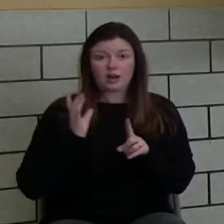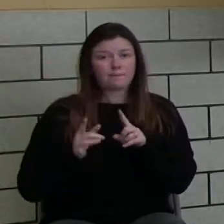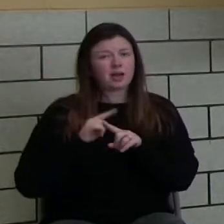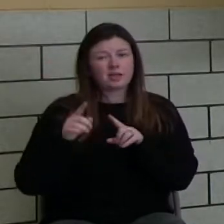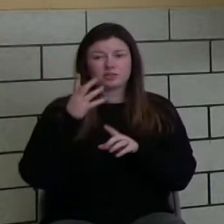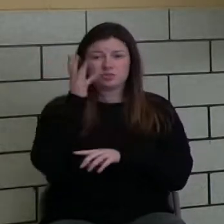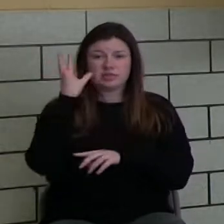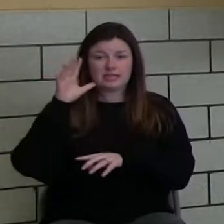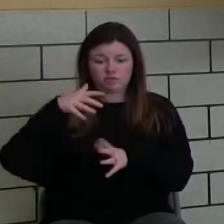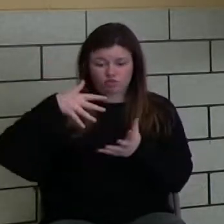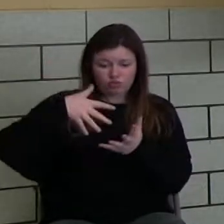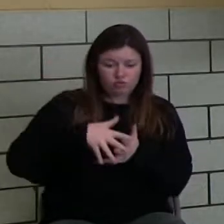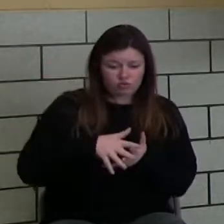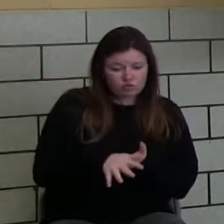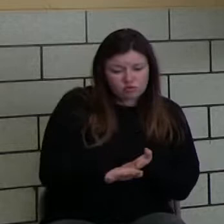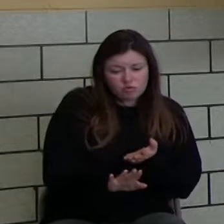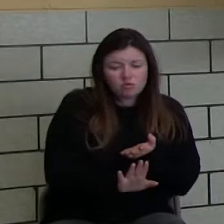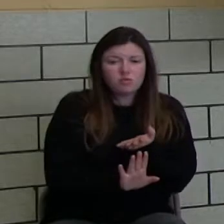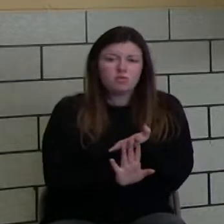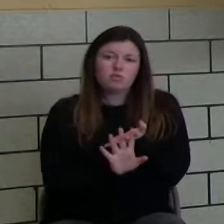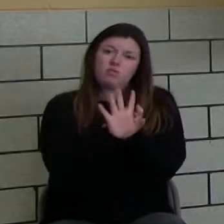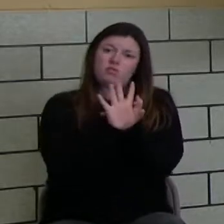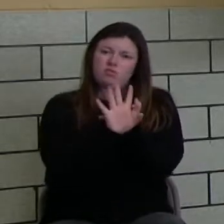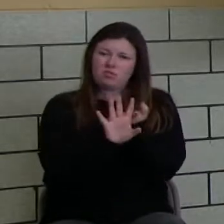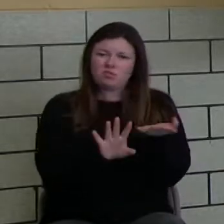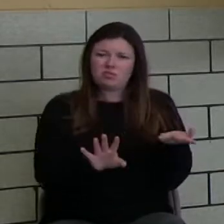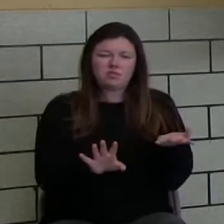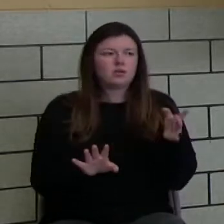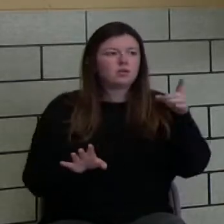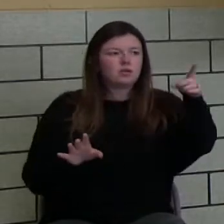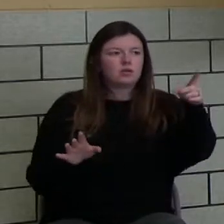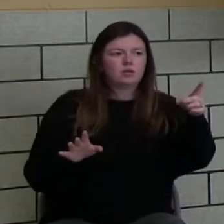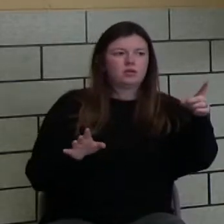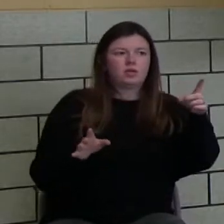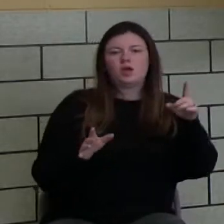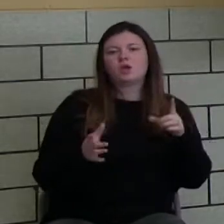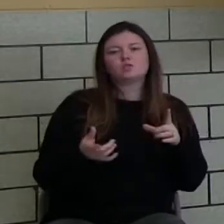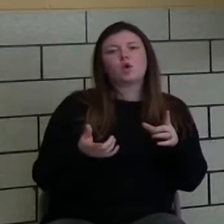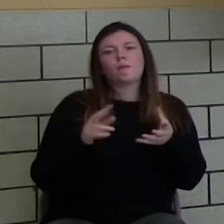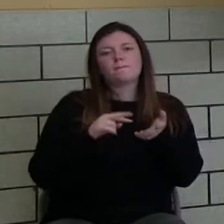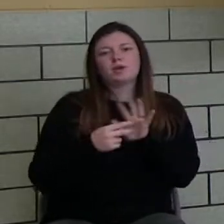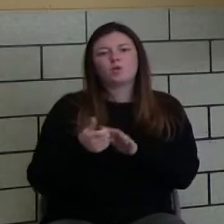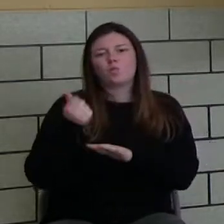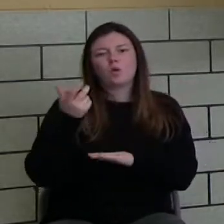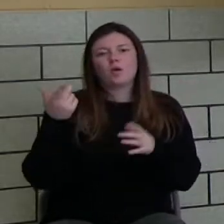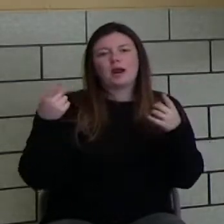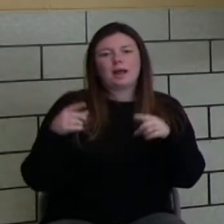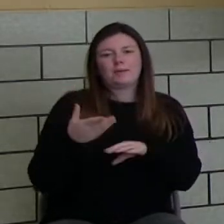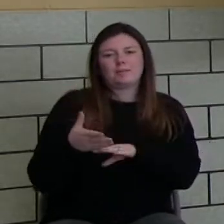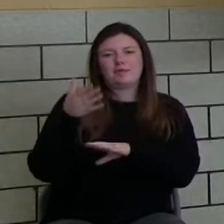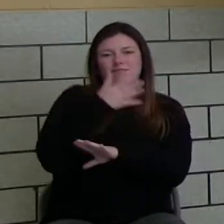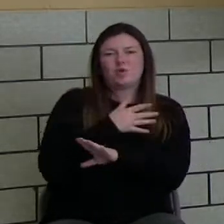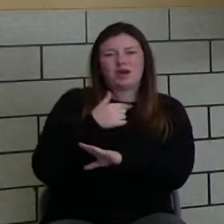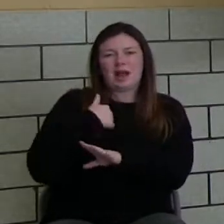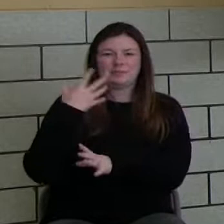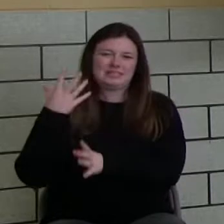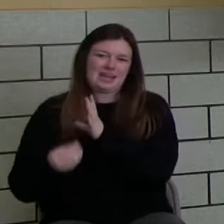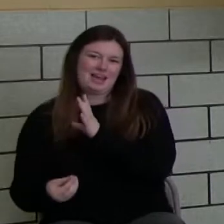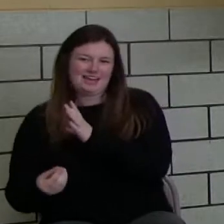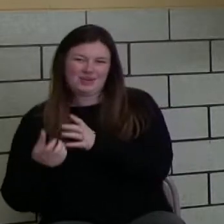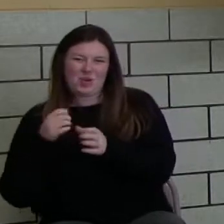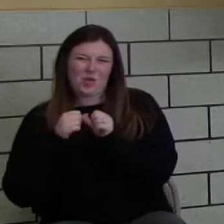time. It's, Before, it won't happen before I'm dead and gone. yeah, hopefully before, I'm dead